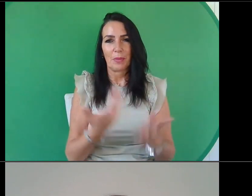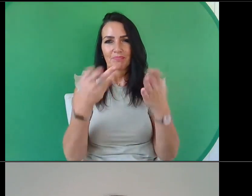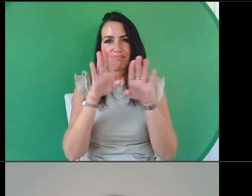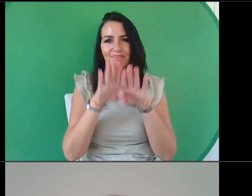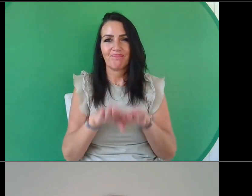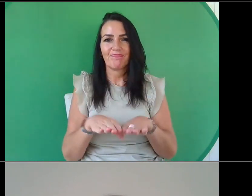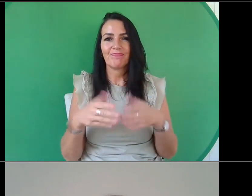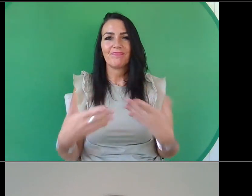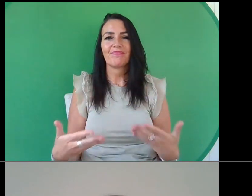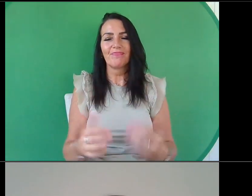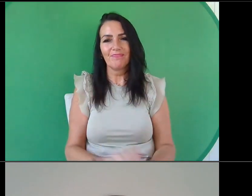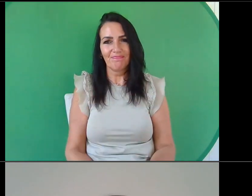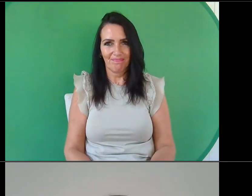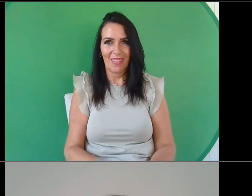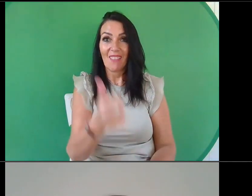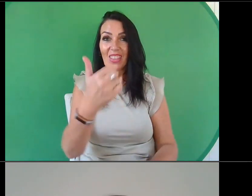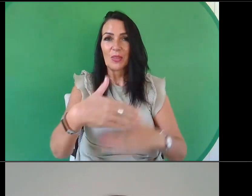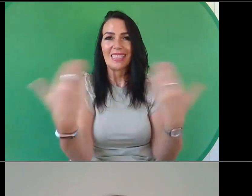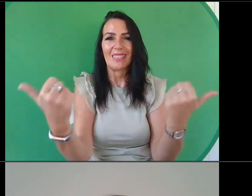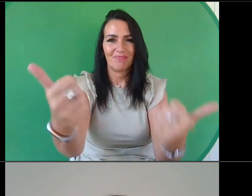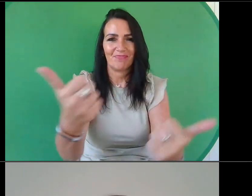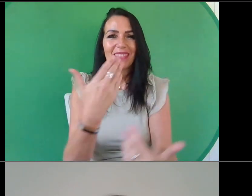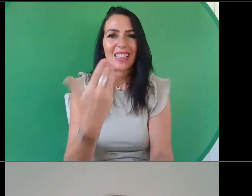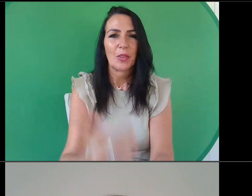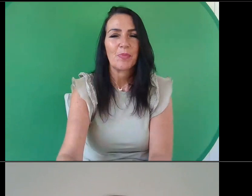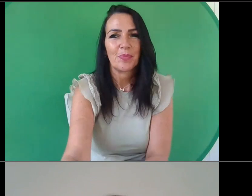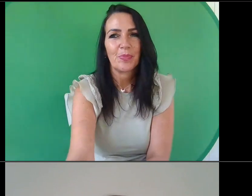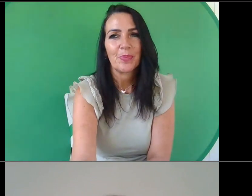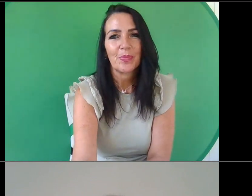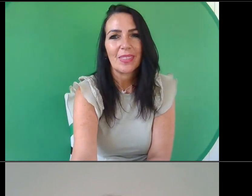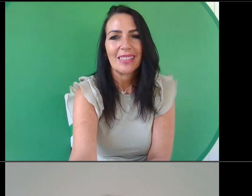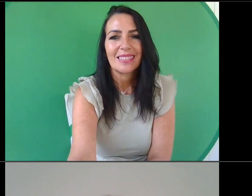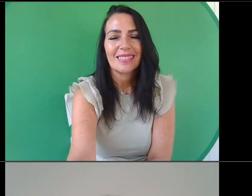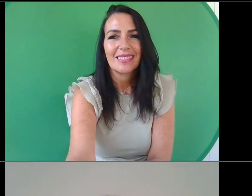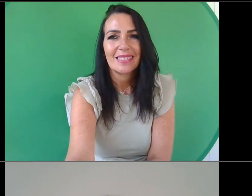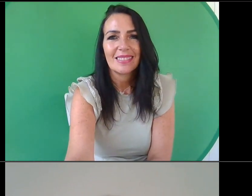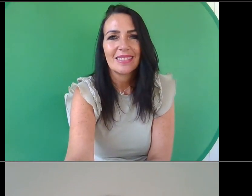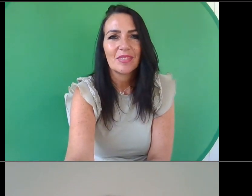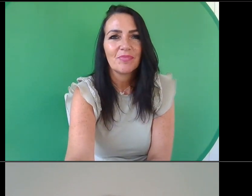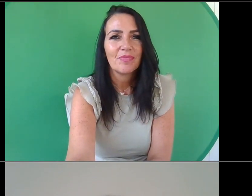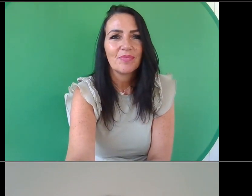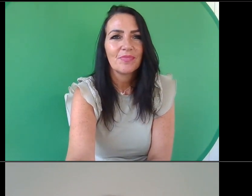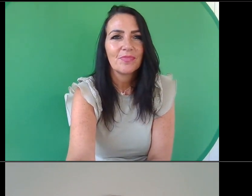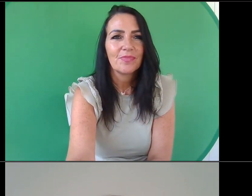webinar now, and have a great day. Thank you. Super, thank you.